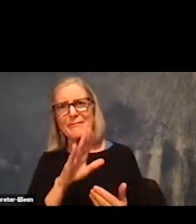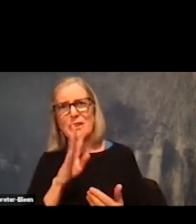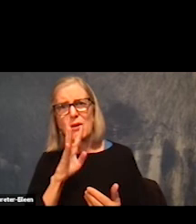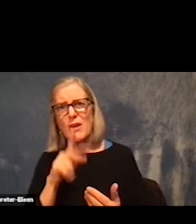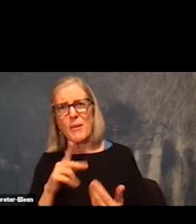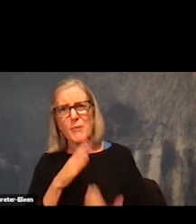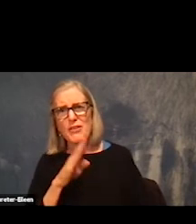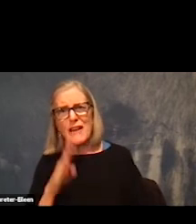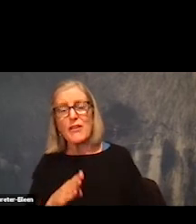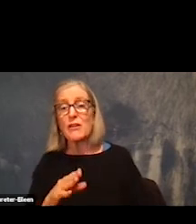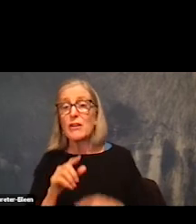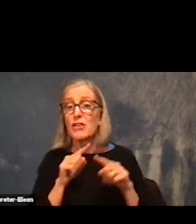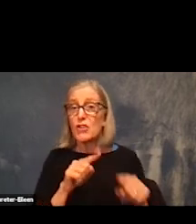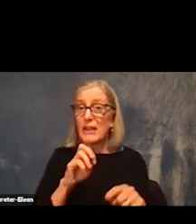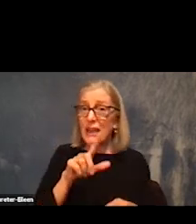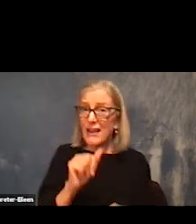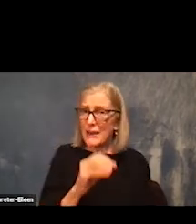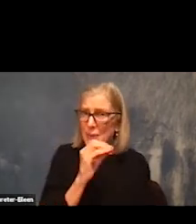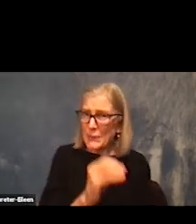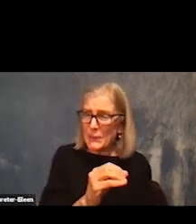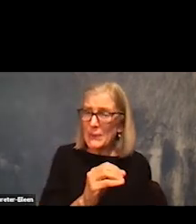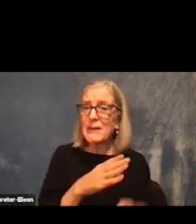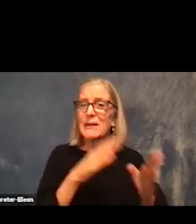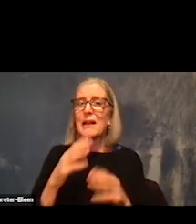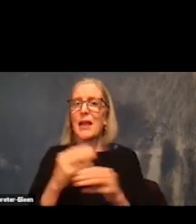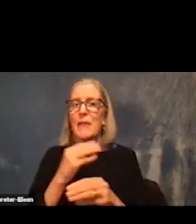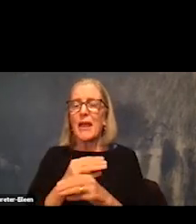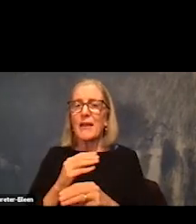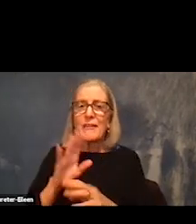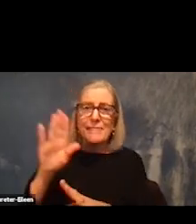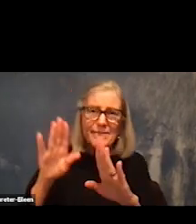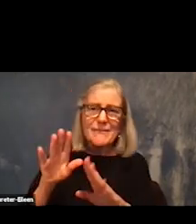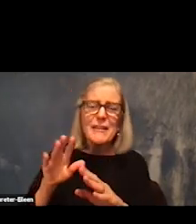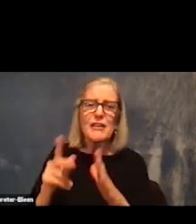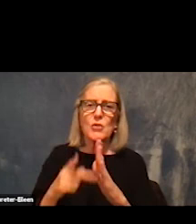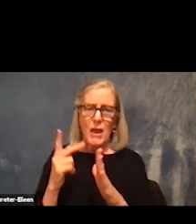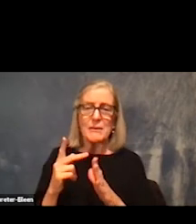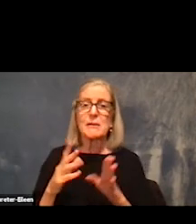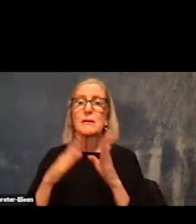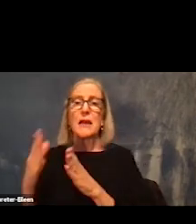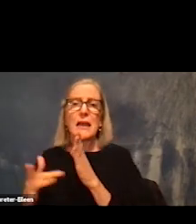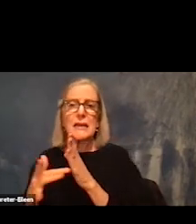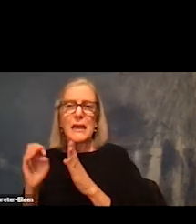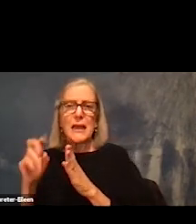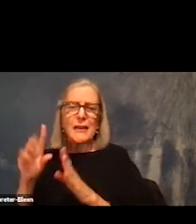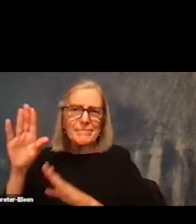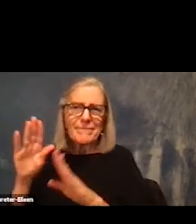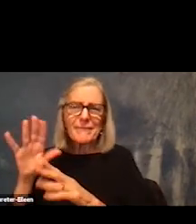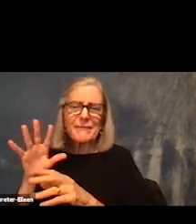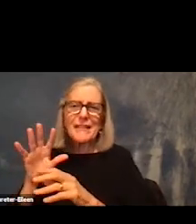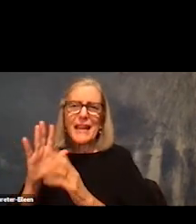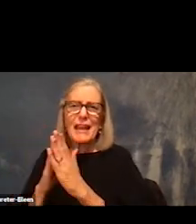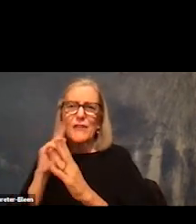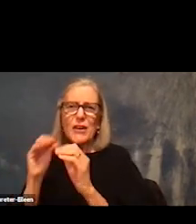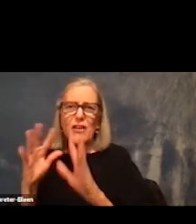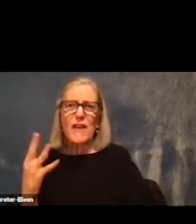week. In math, he advocated for himself twice. In tech ed, he spoke up 4 times. Don't you